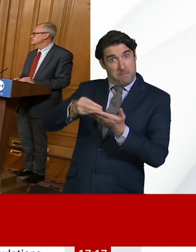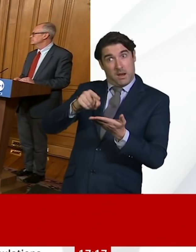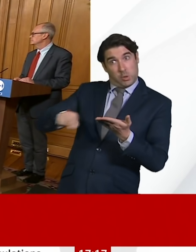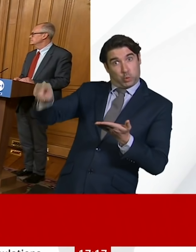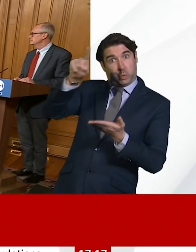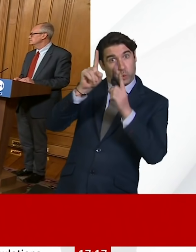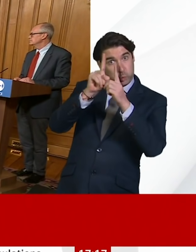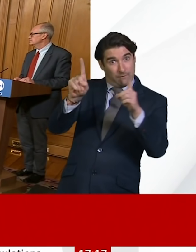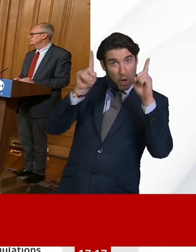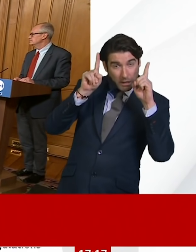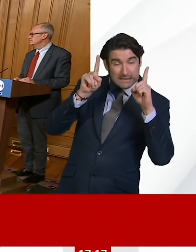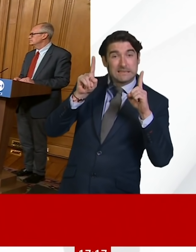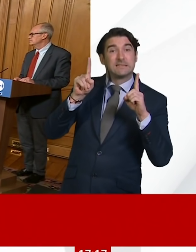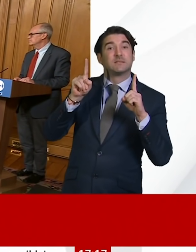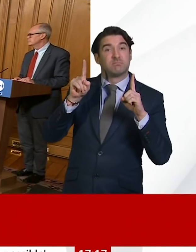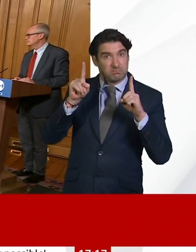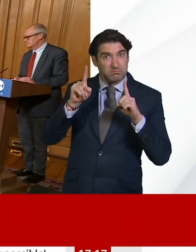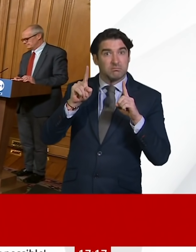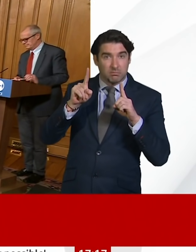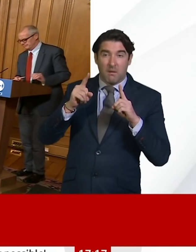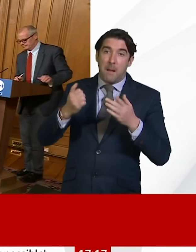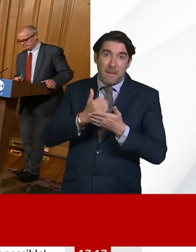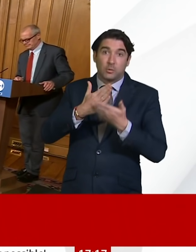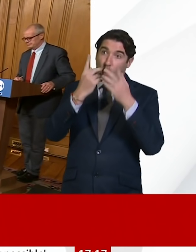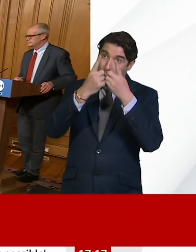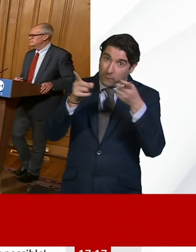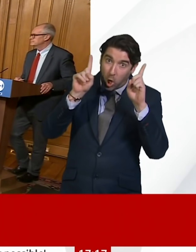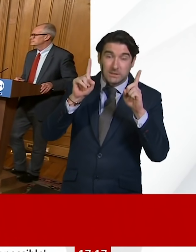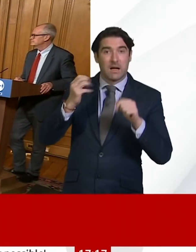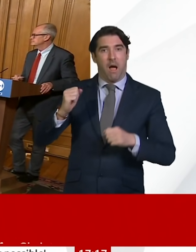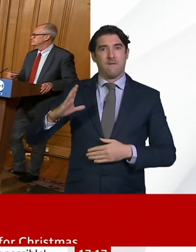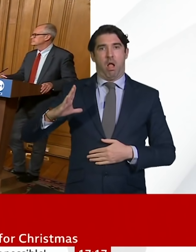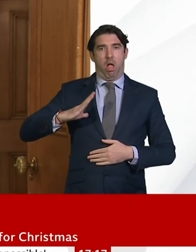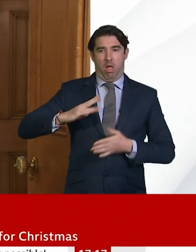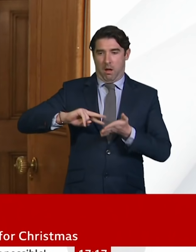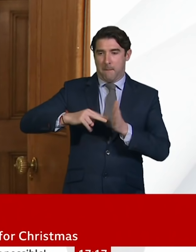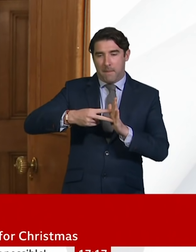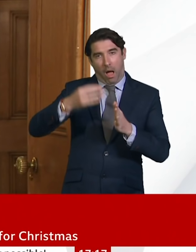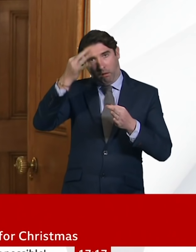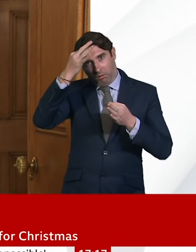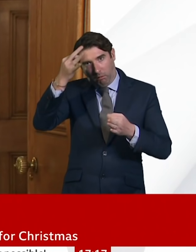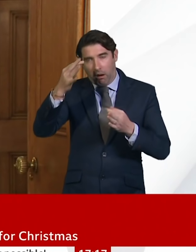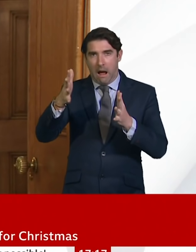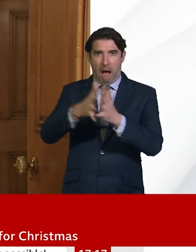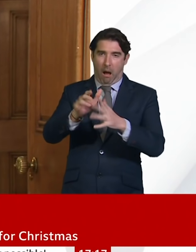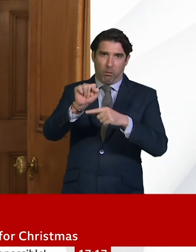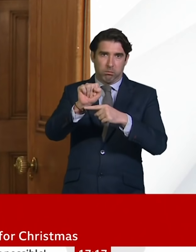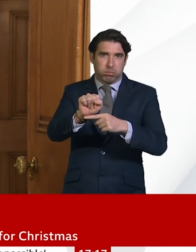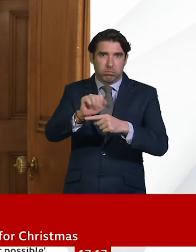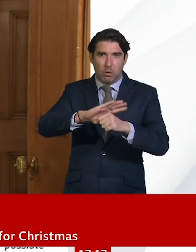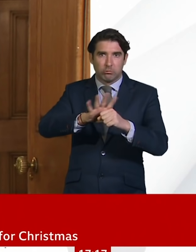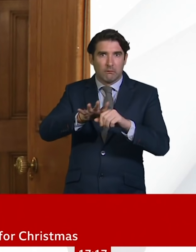again, I thank students for the responsible way that they are behaving. In terms of